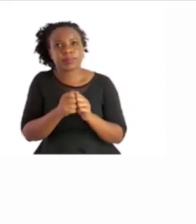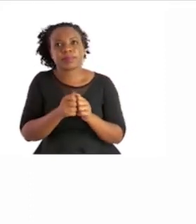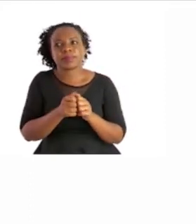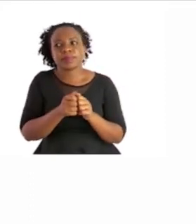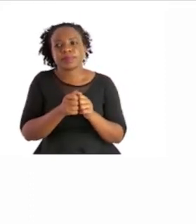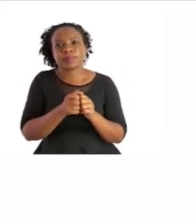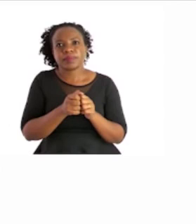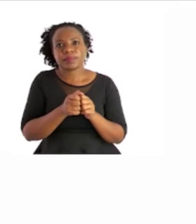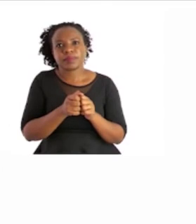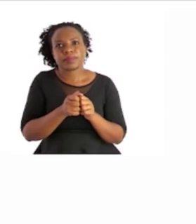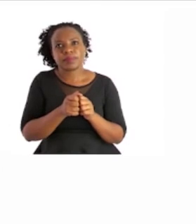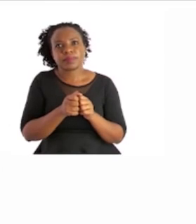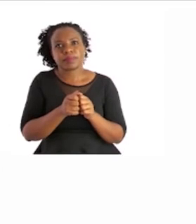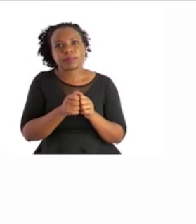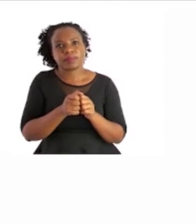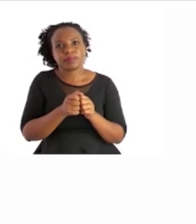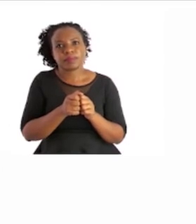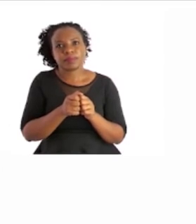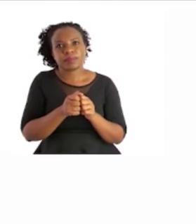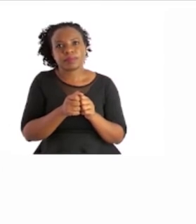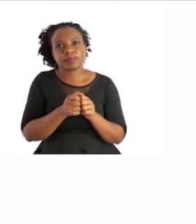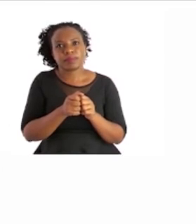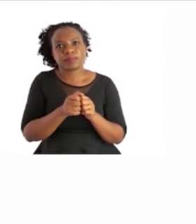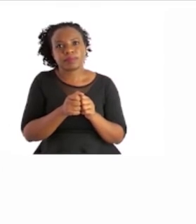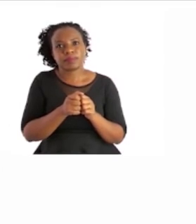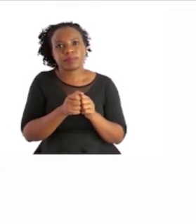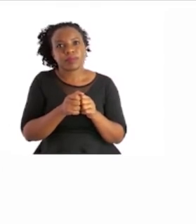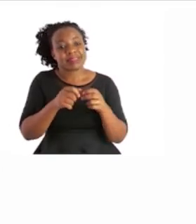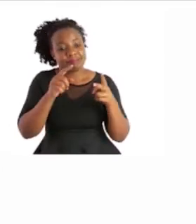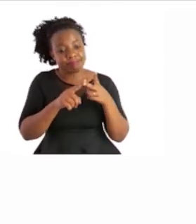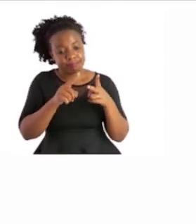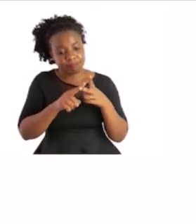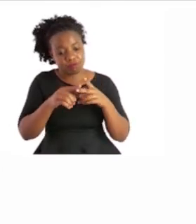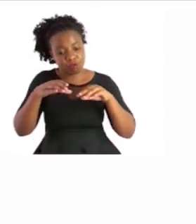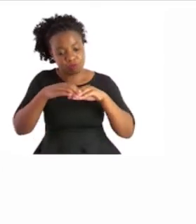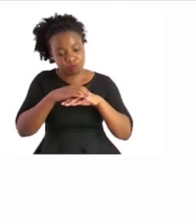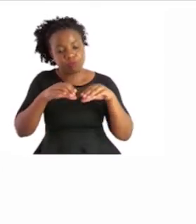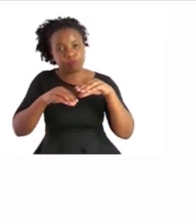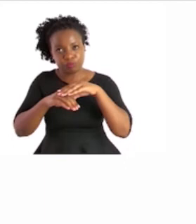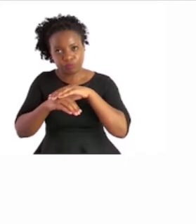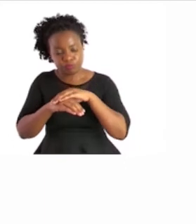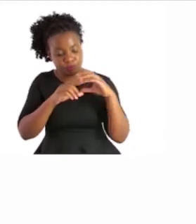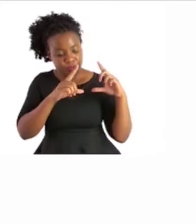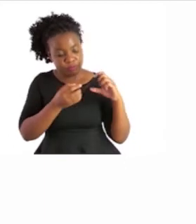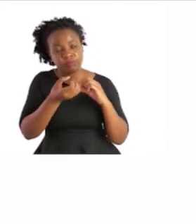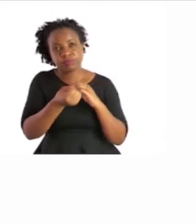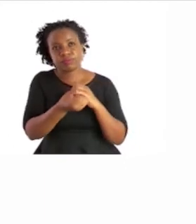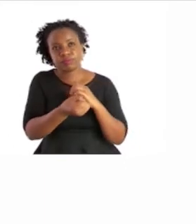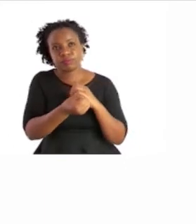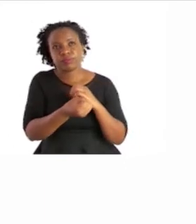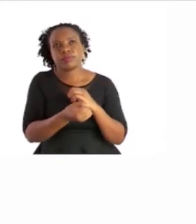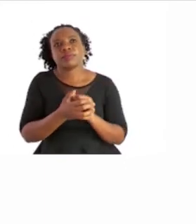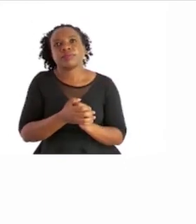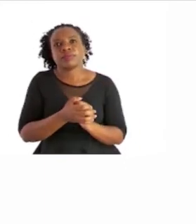And there is also a pair of shoes in the picture. Those are common